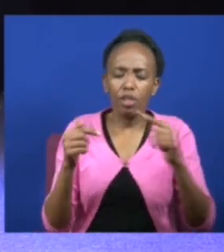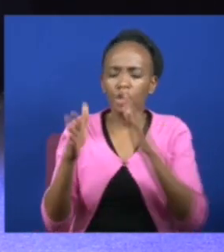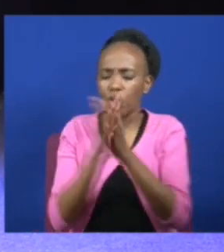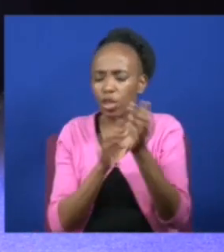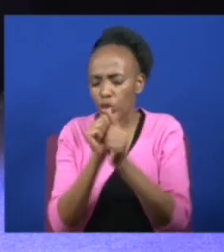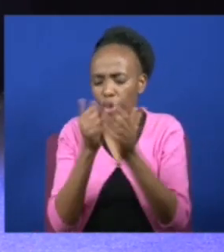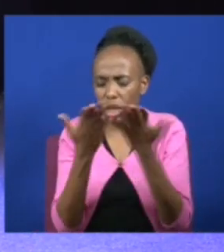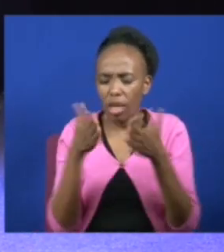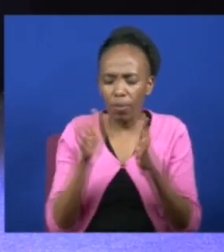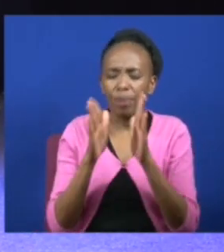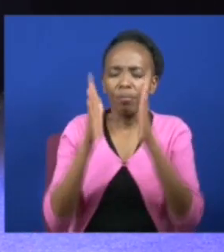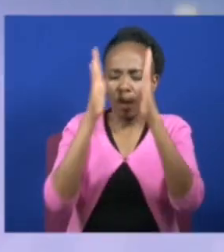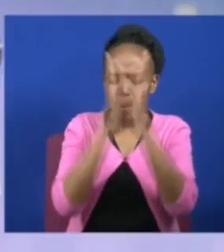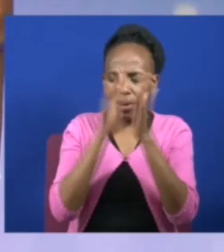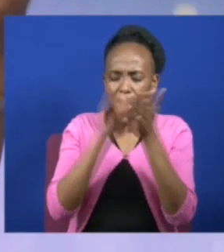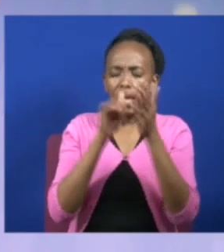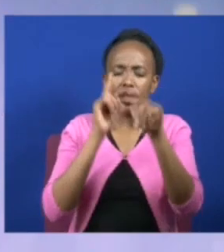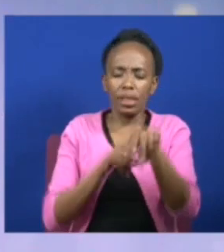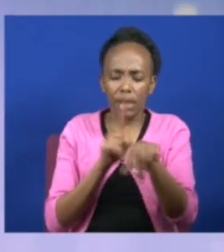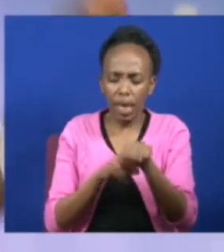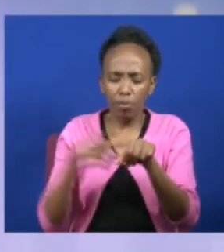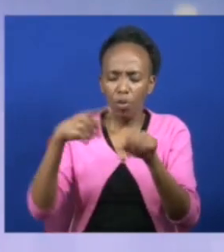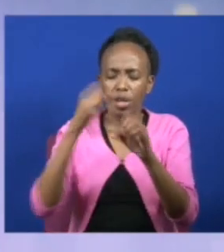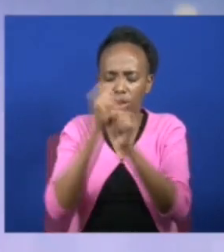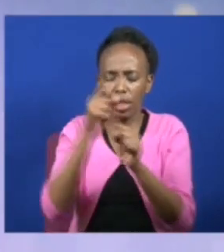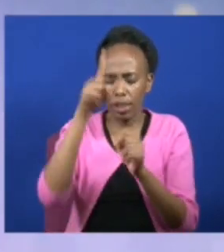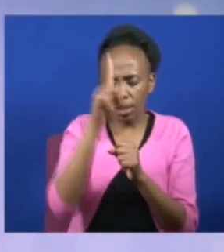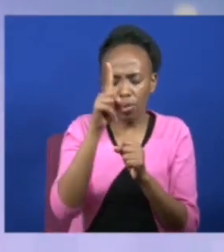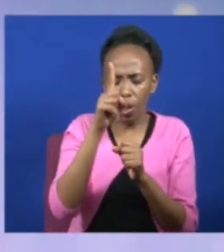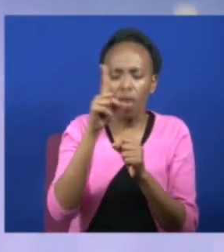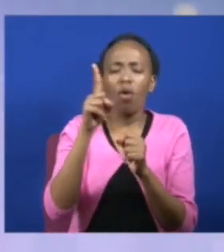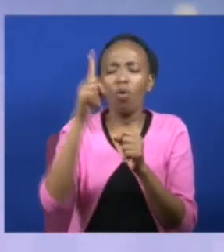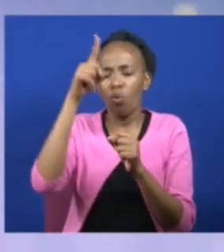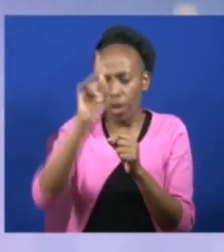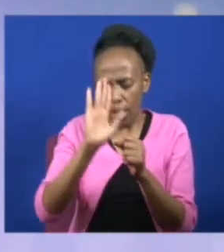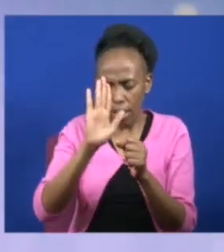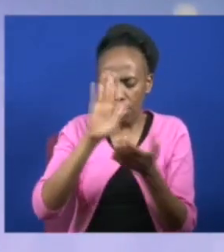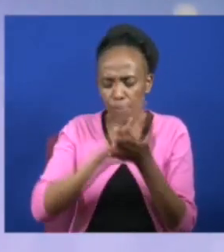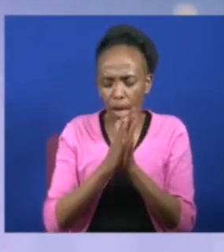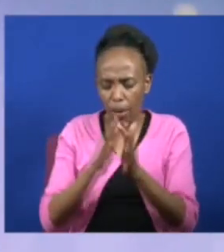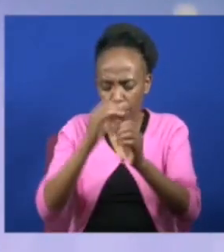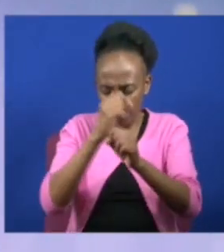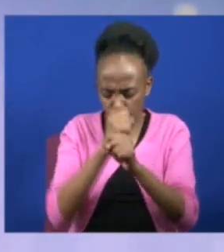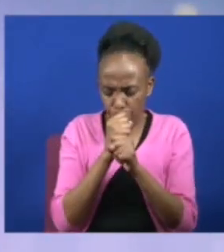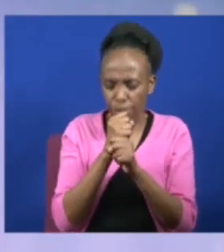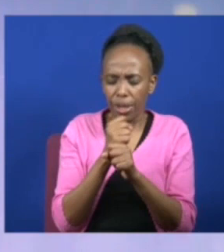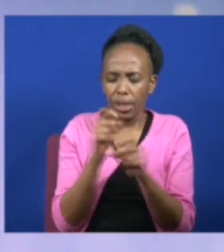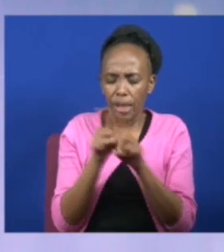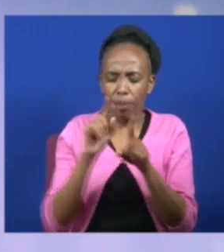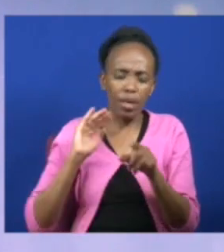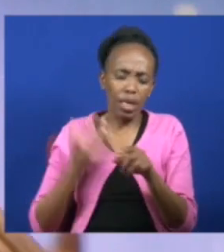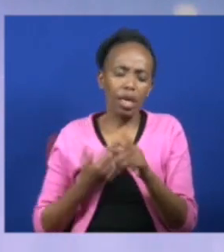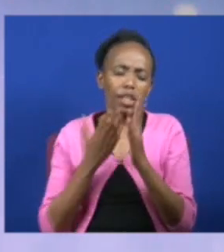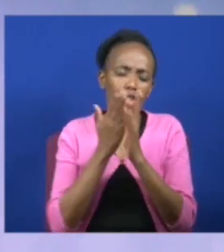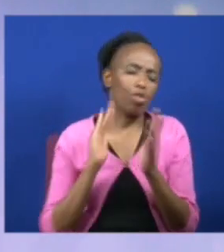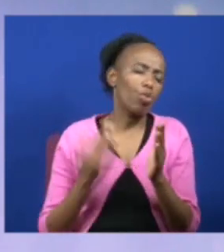them in any way. I pray that as we put our trust in you, we shall be preserved. And in us